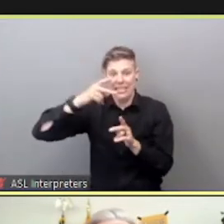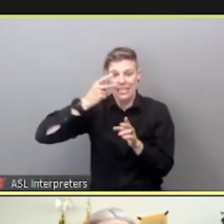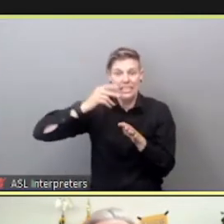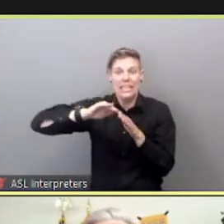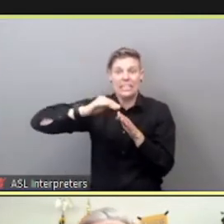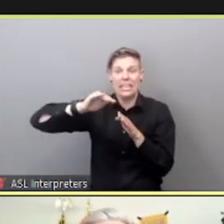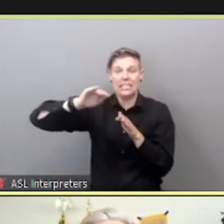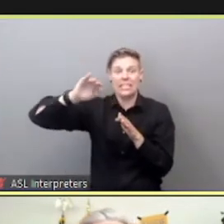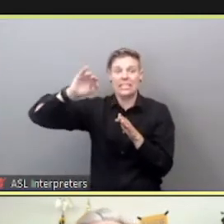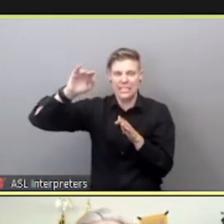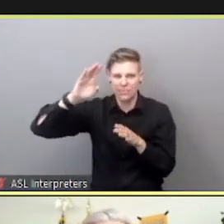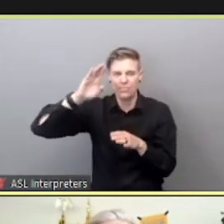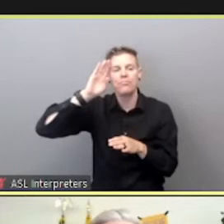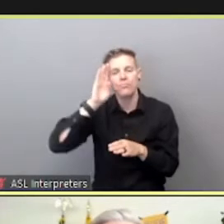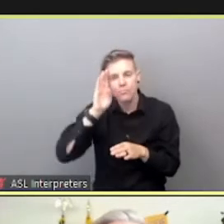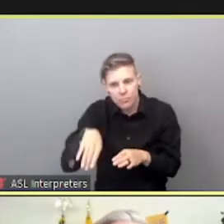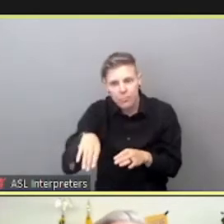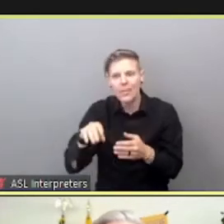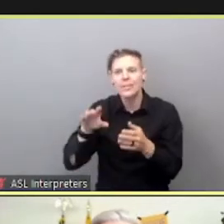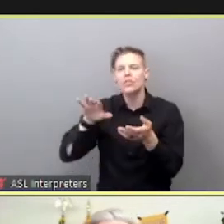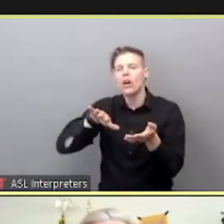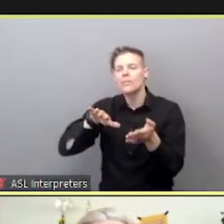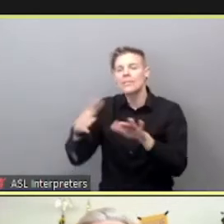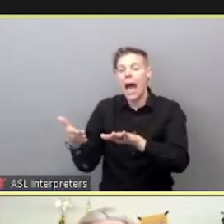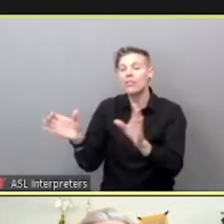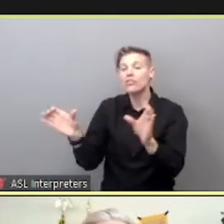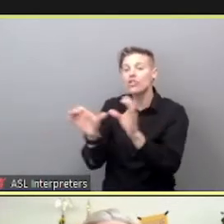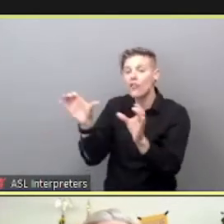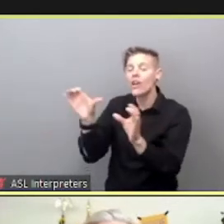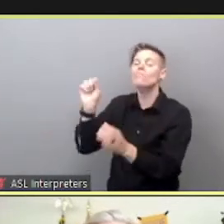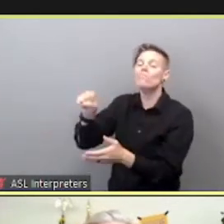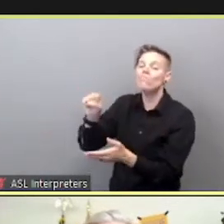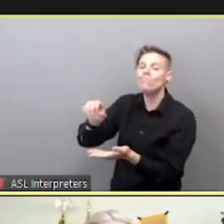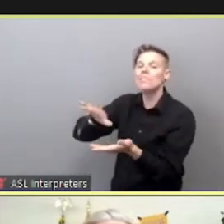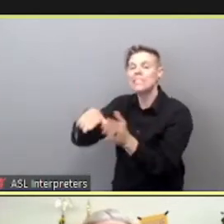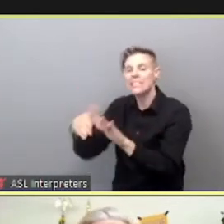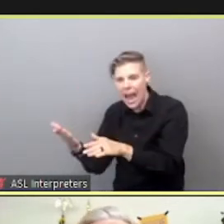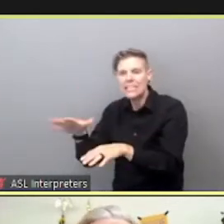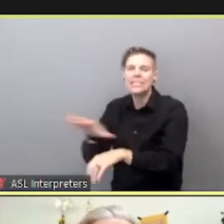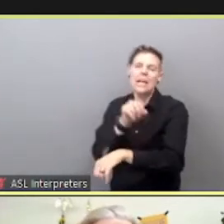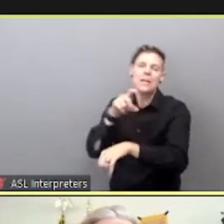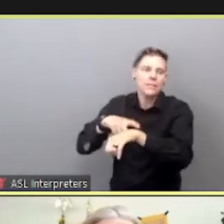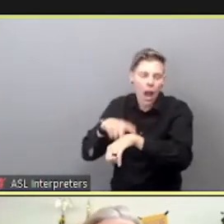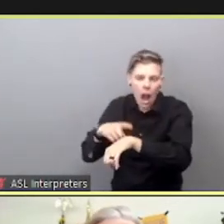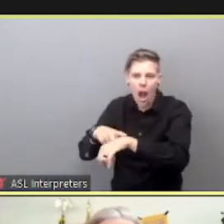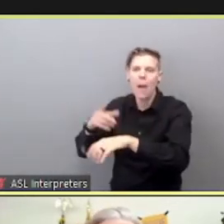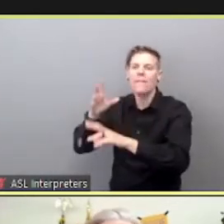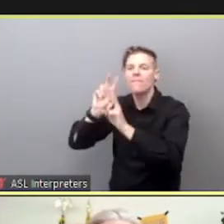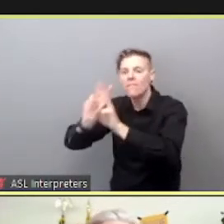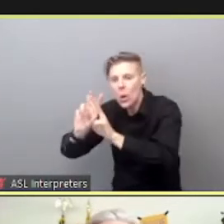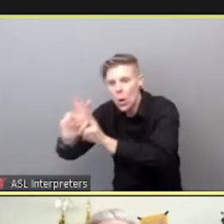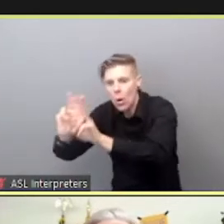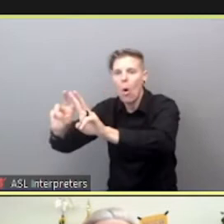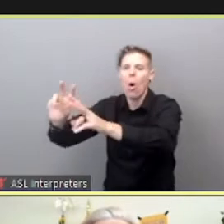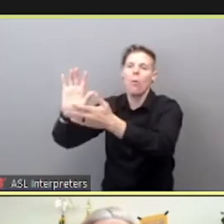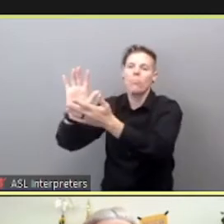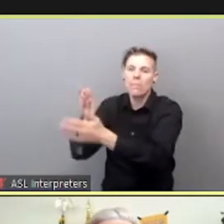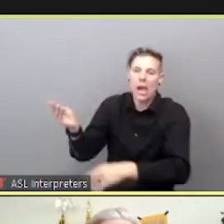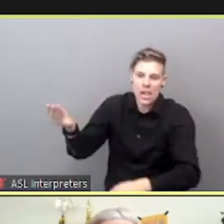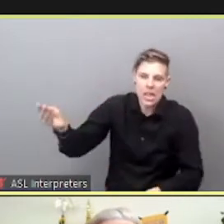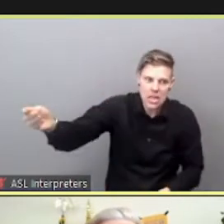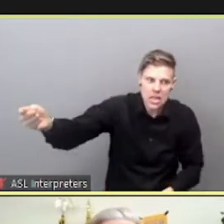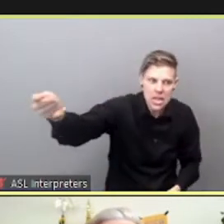be processed by doctors and funeral homes, sometimes hospitals. And so unfortunately, the death toll